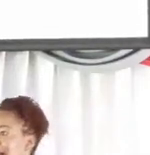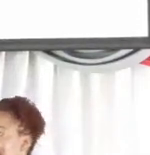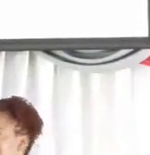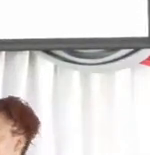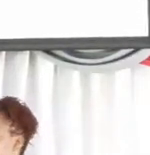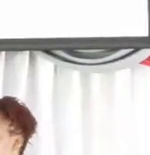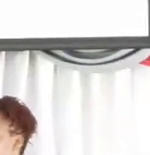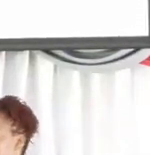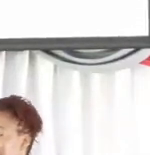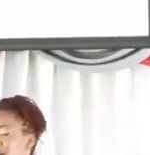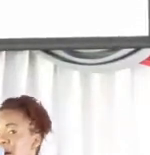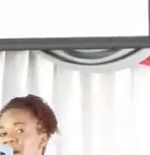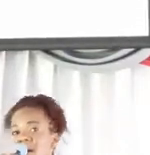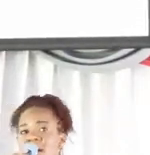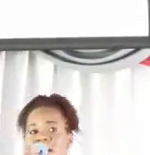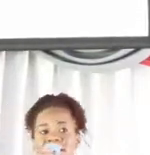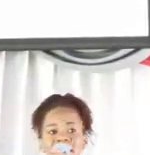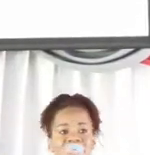will strengthen you.